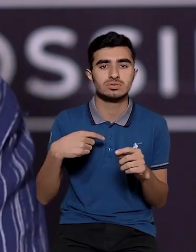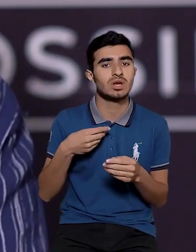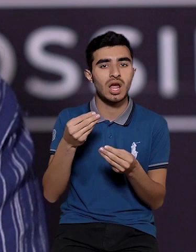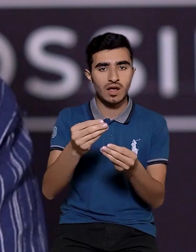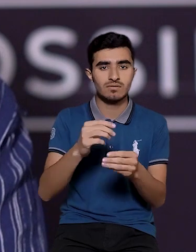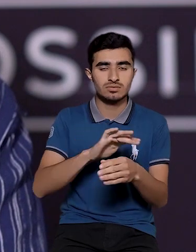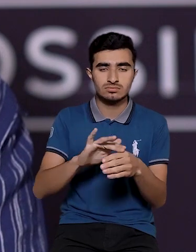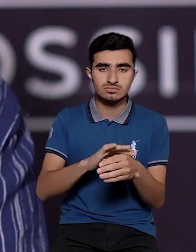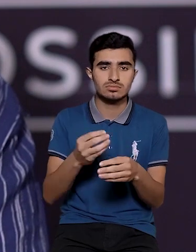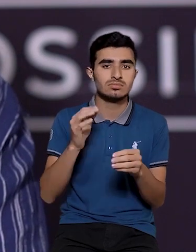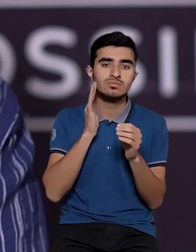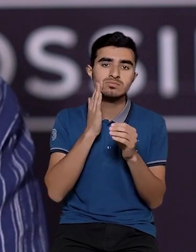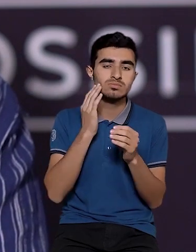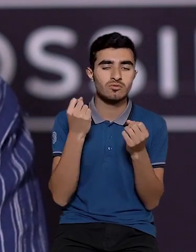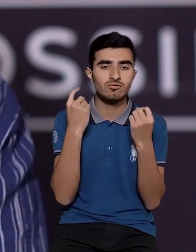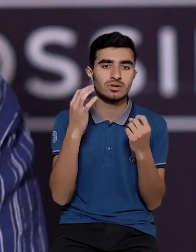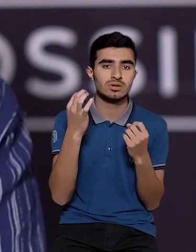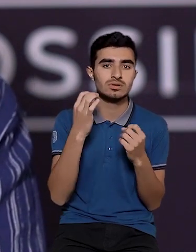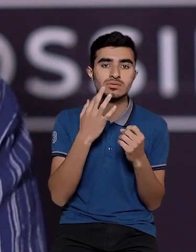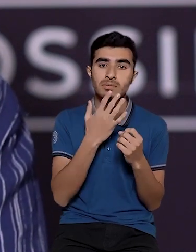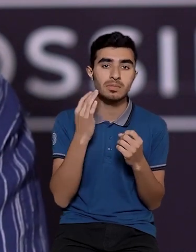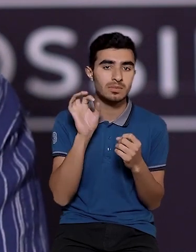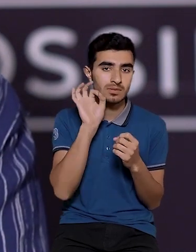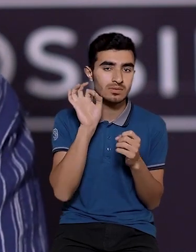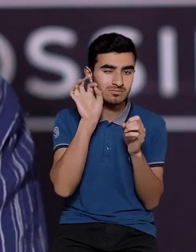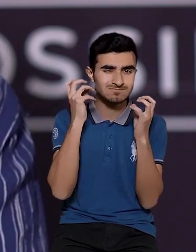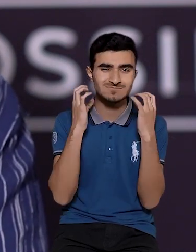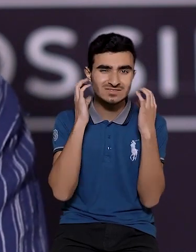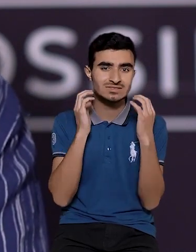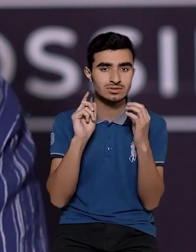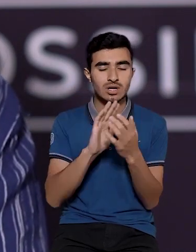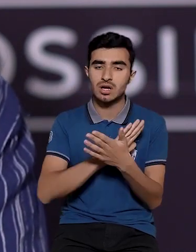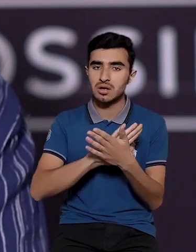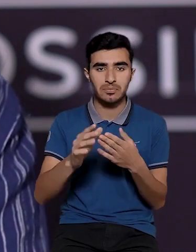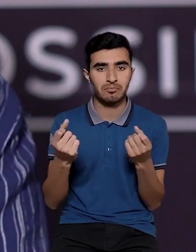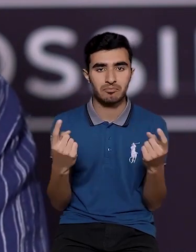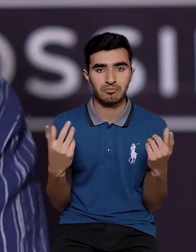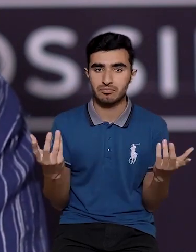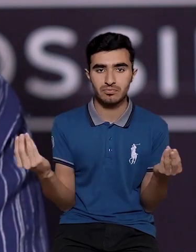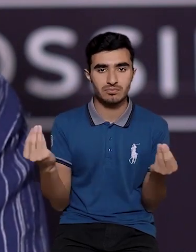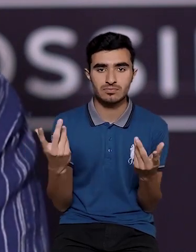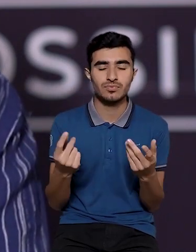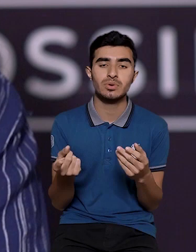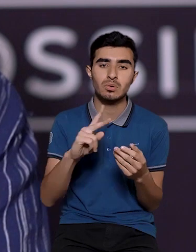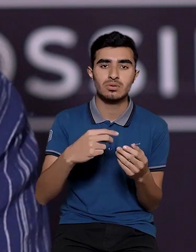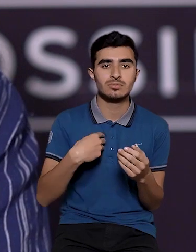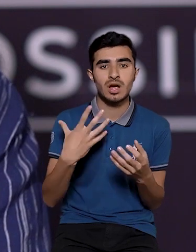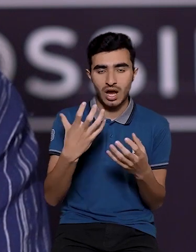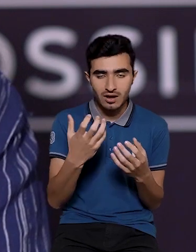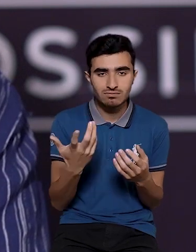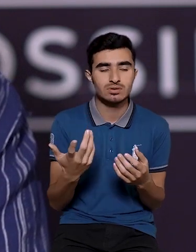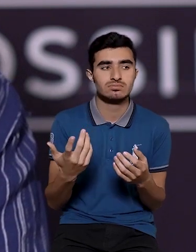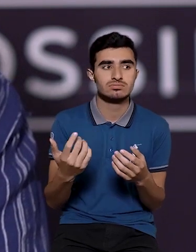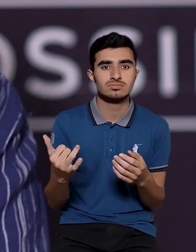everything else before from regular doctors and just, you know, couldn't manage it before.